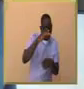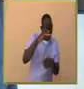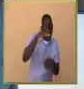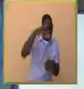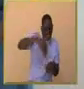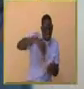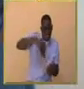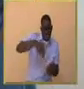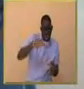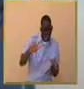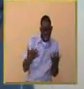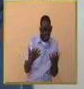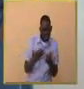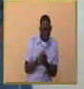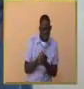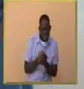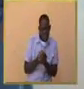Namibia?